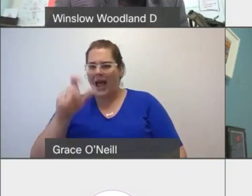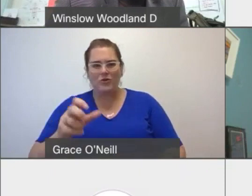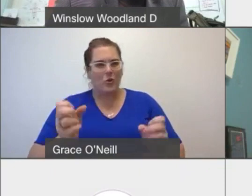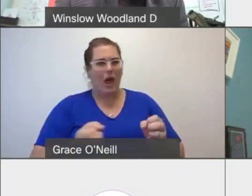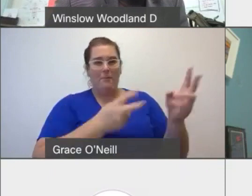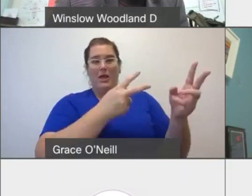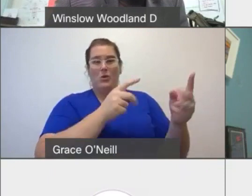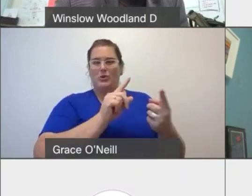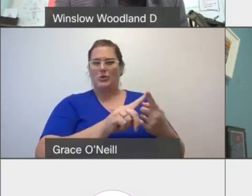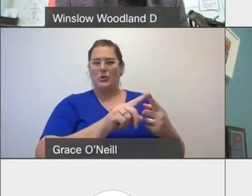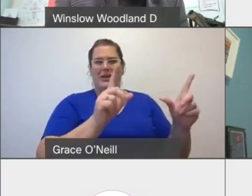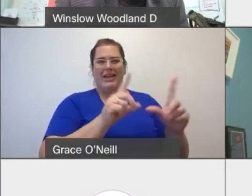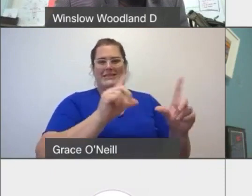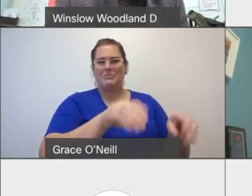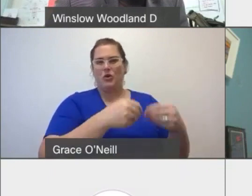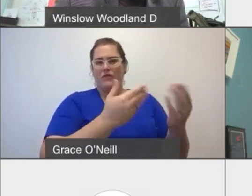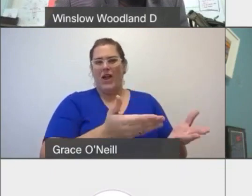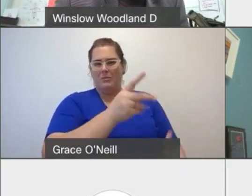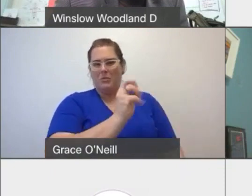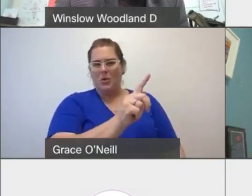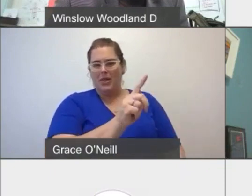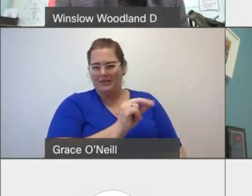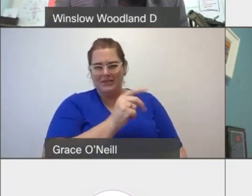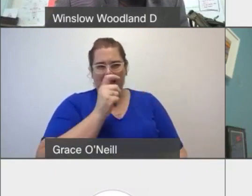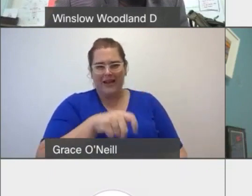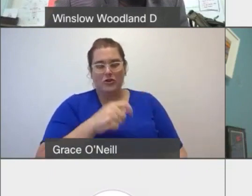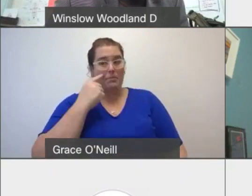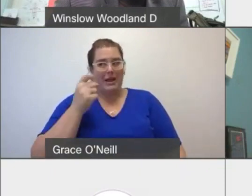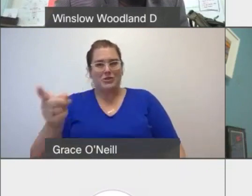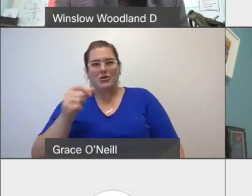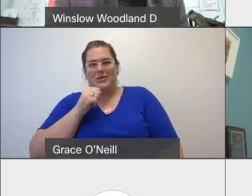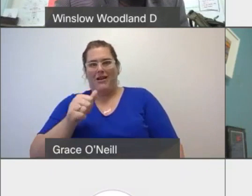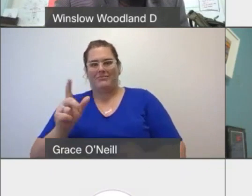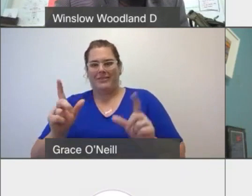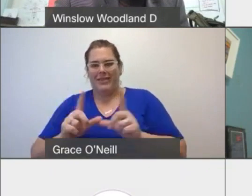provider portion because, in fact, you're not a licensed DC provider.